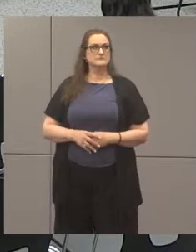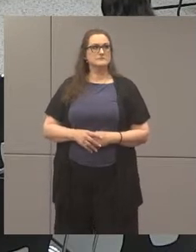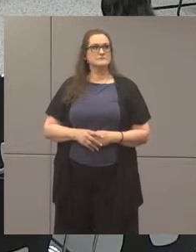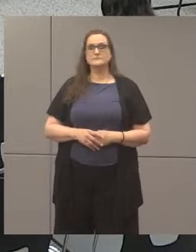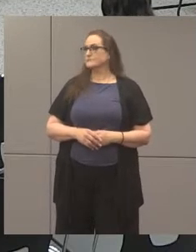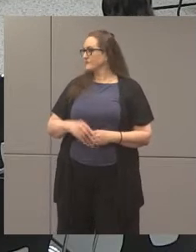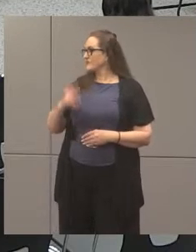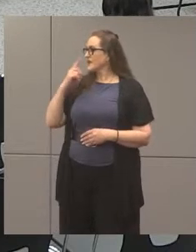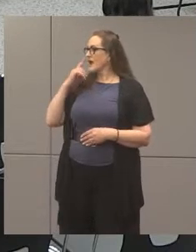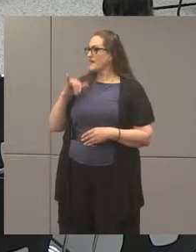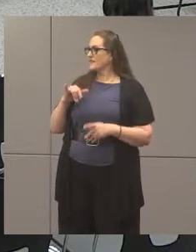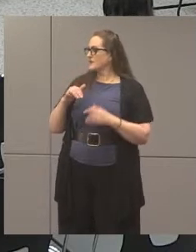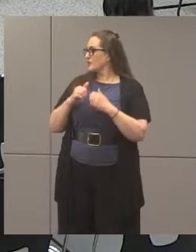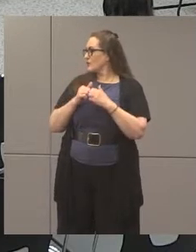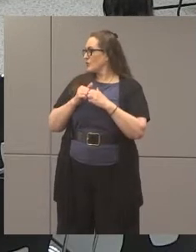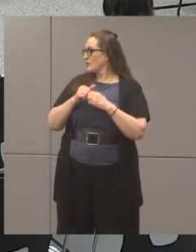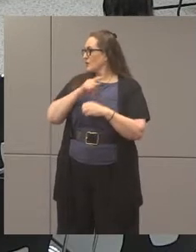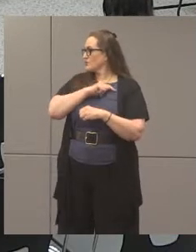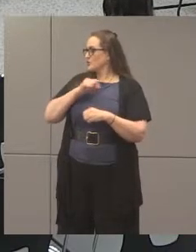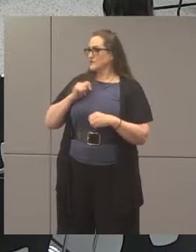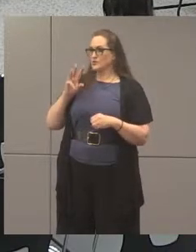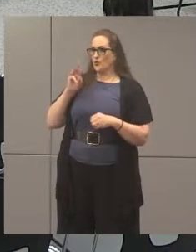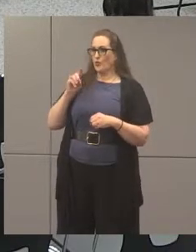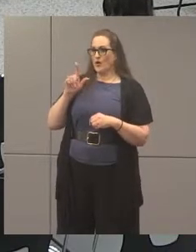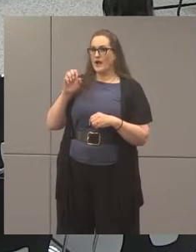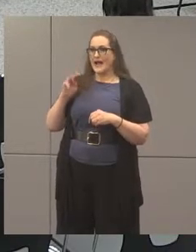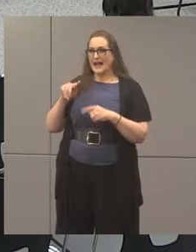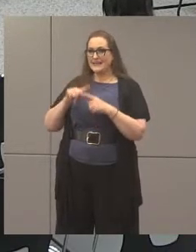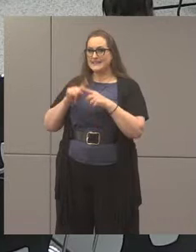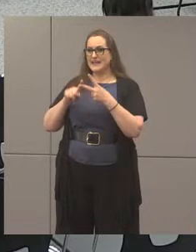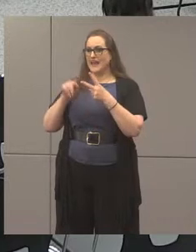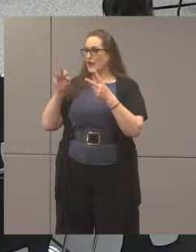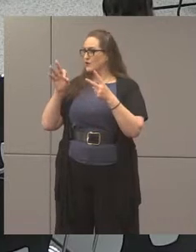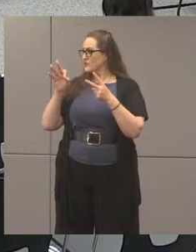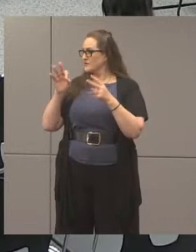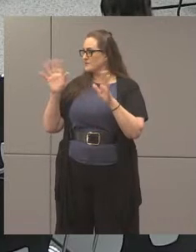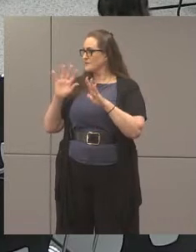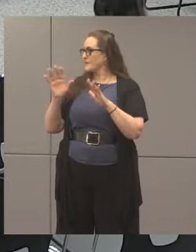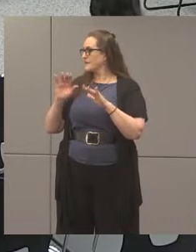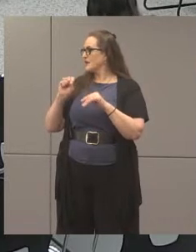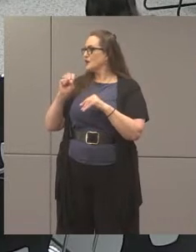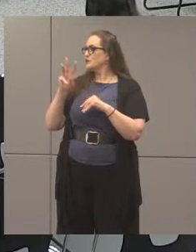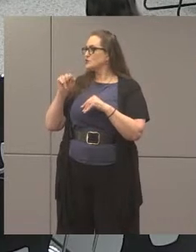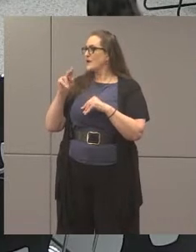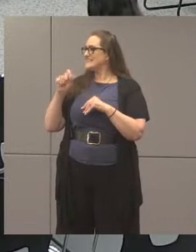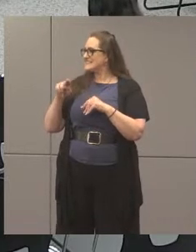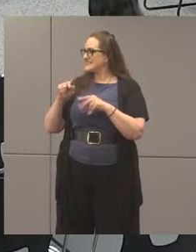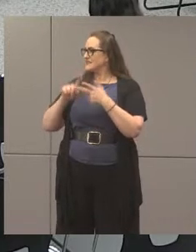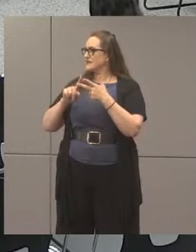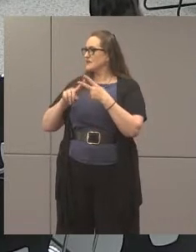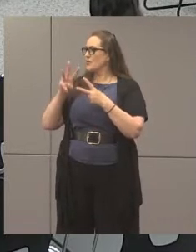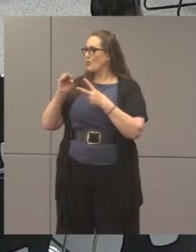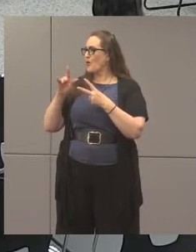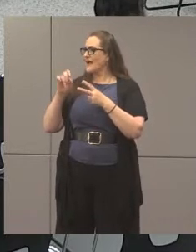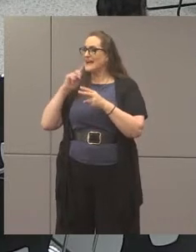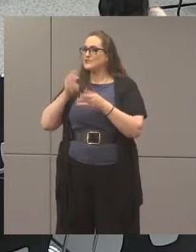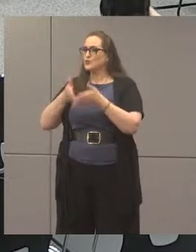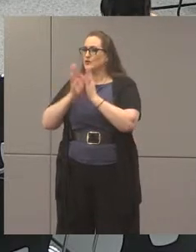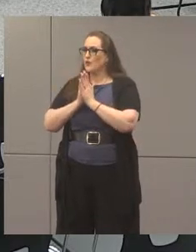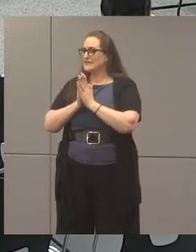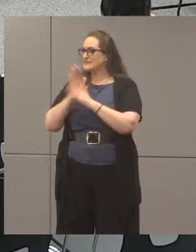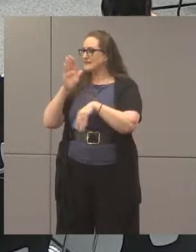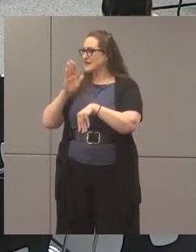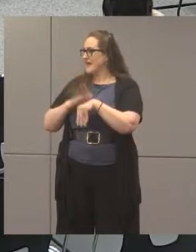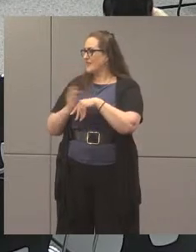So I think with Trustee Wolcott and Trustee Freeman's, Trustee Swanson and Trustee Wolcott's request on